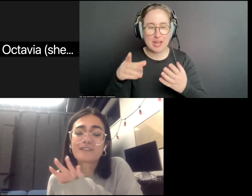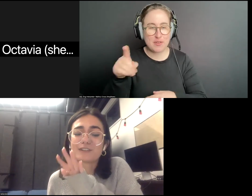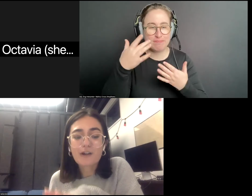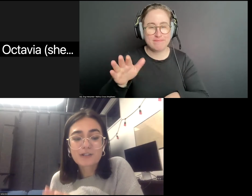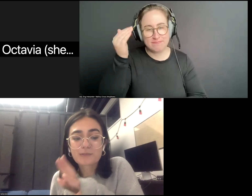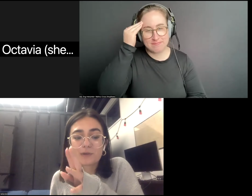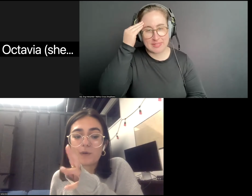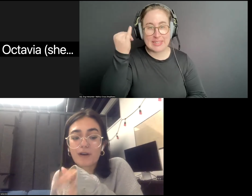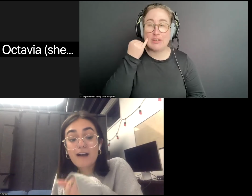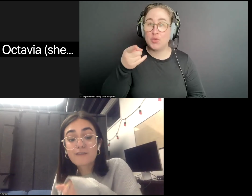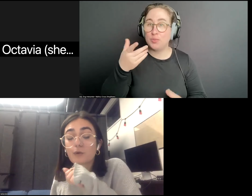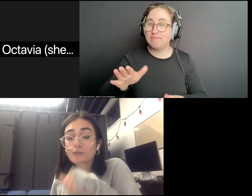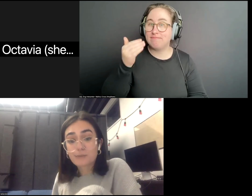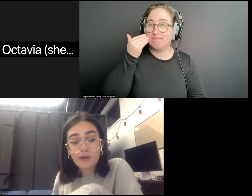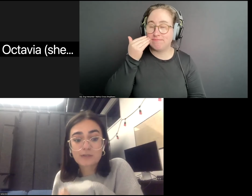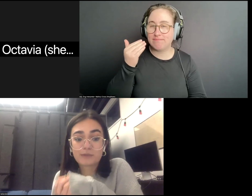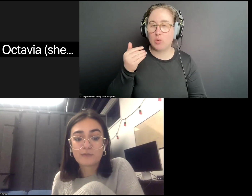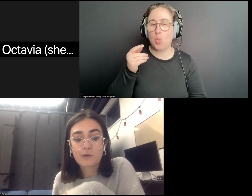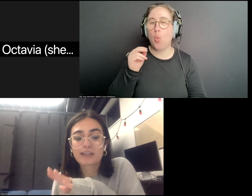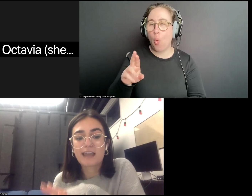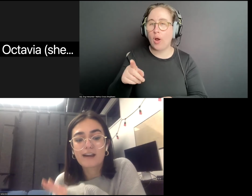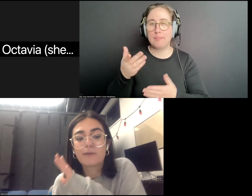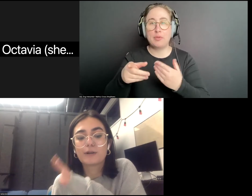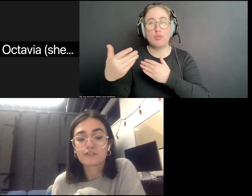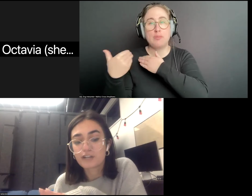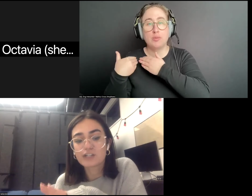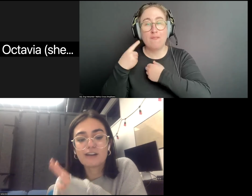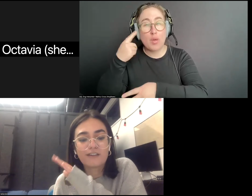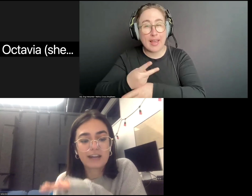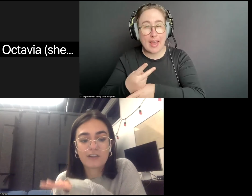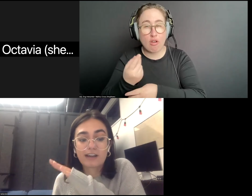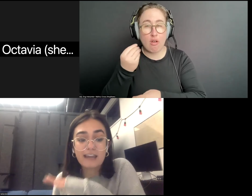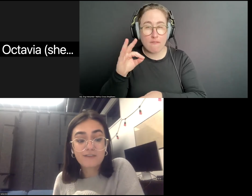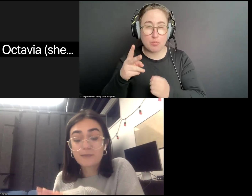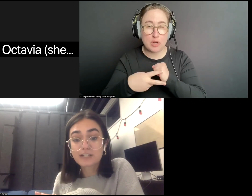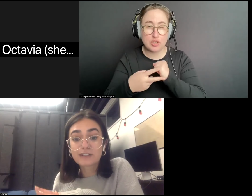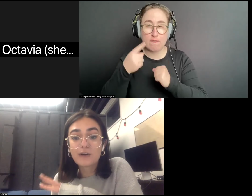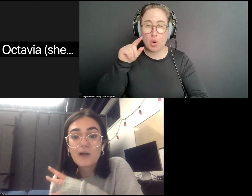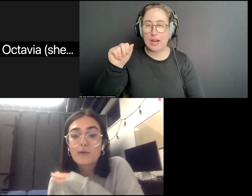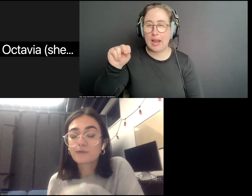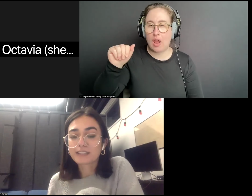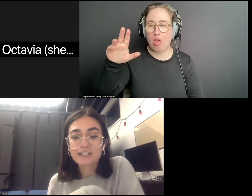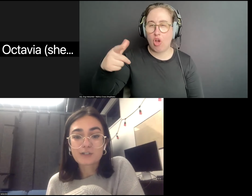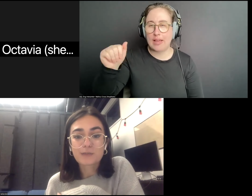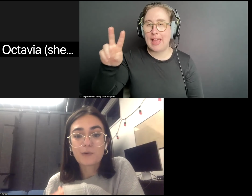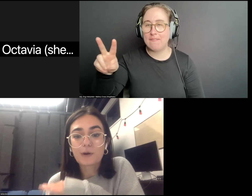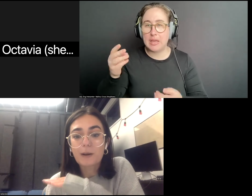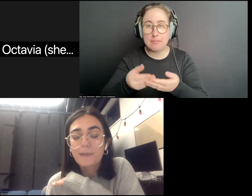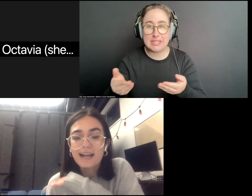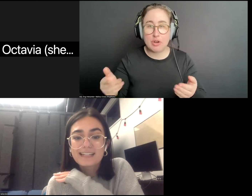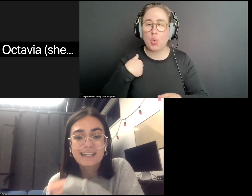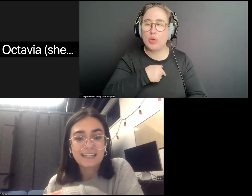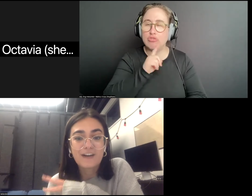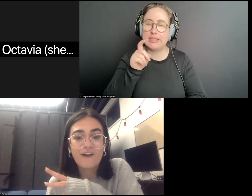call, if you're knowledgeable or responsible for the care and preservation of analog AV material, we really need your